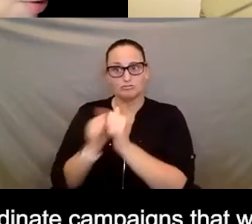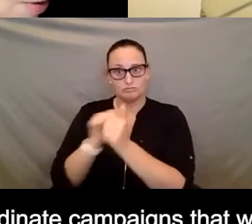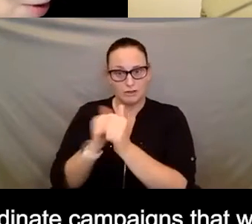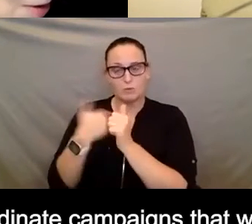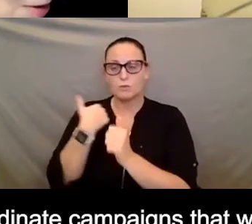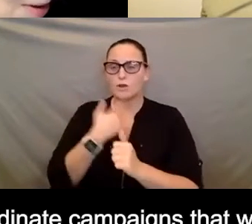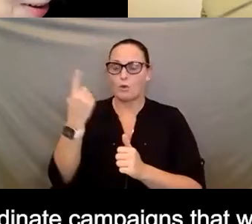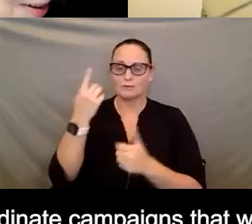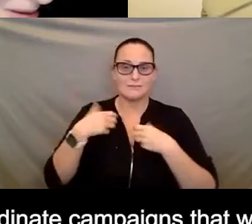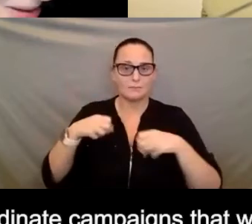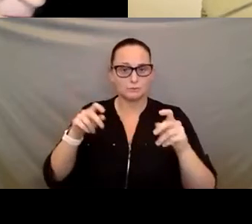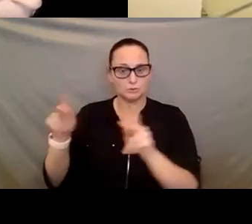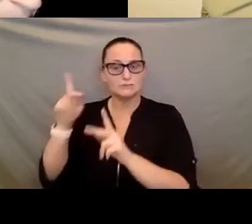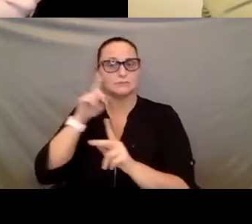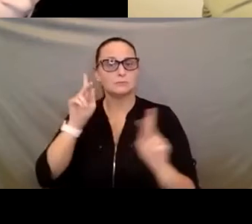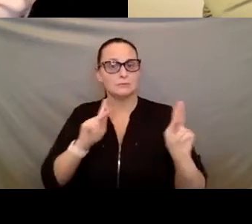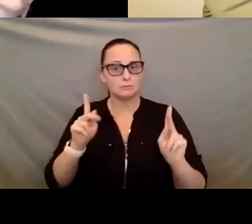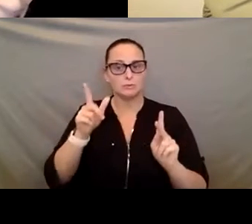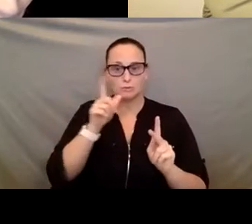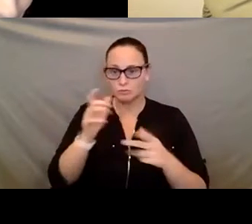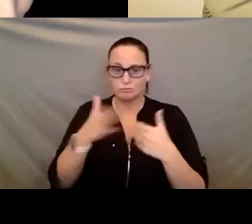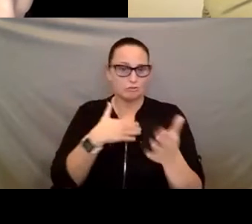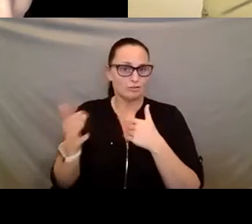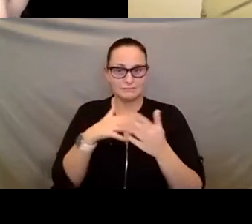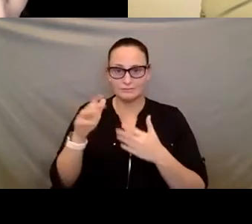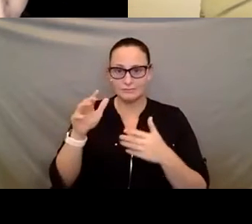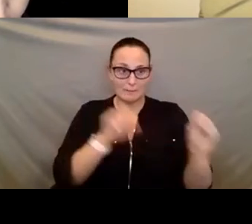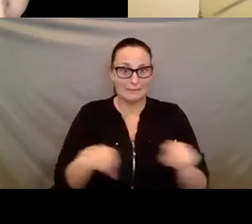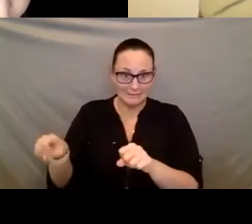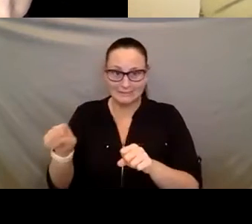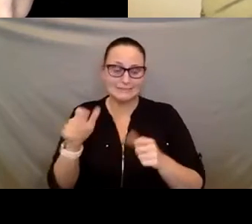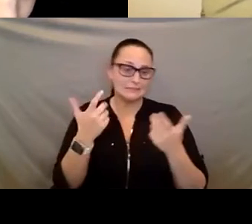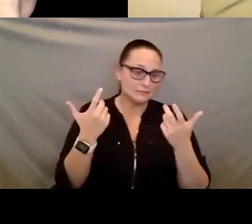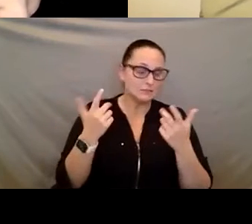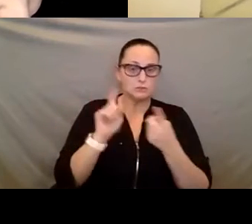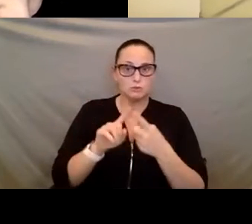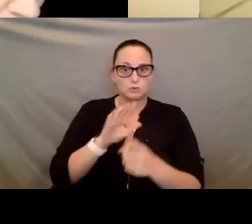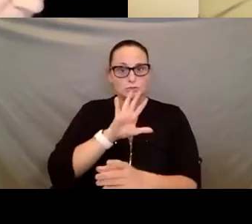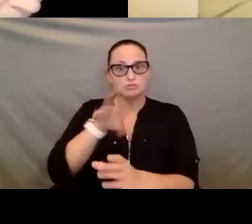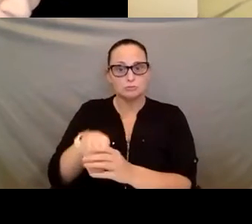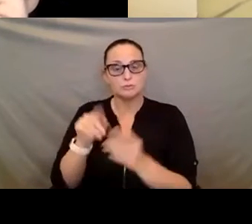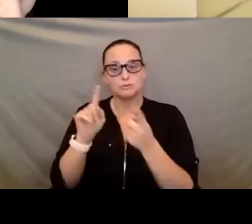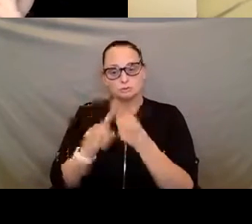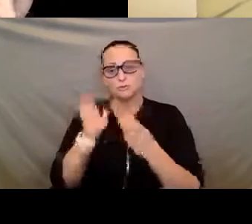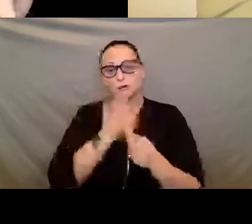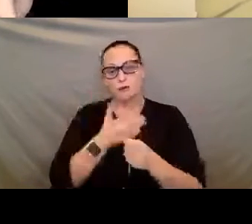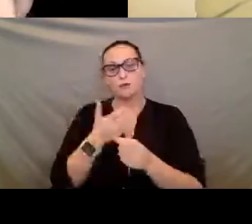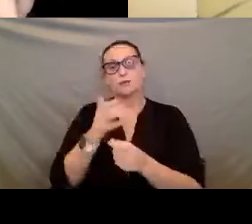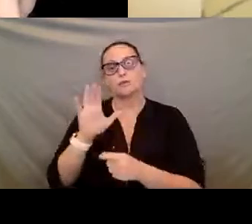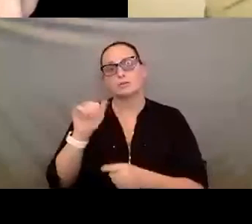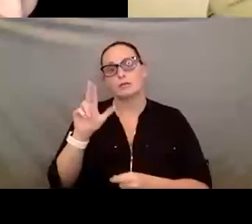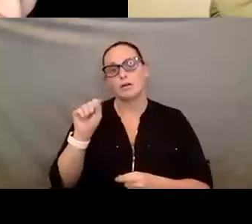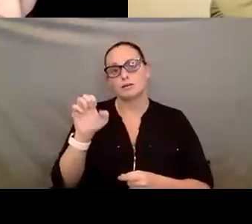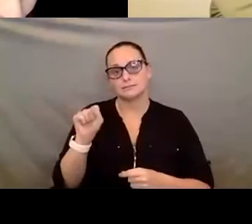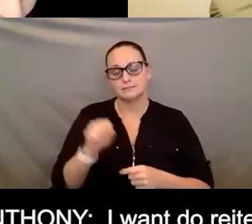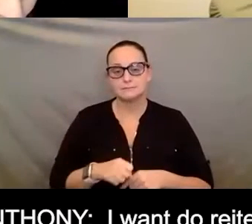have opportunities for people, regardless of ability, to contribute to our causes.